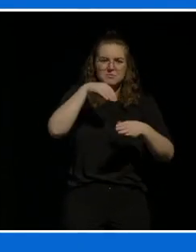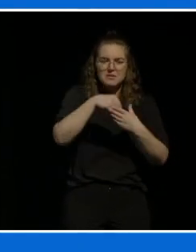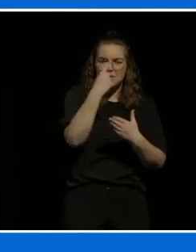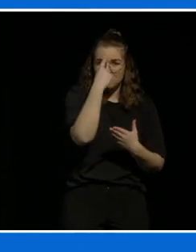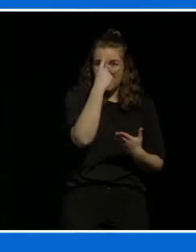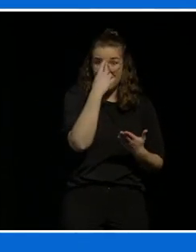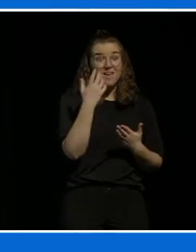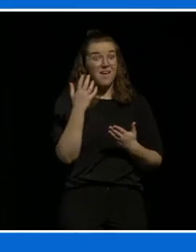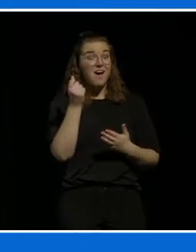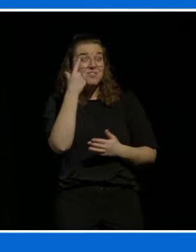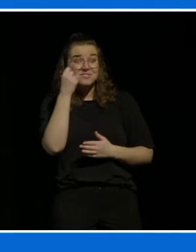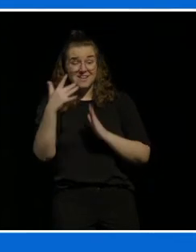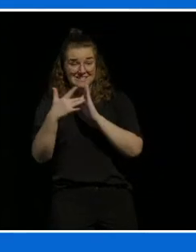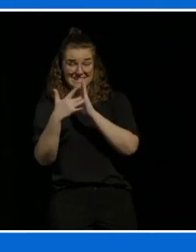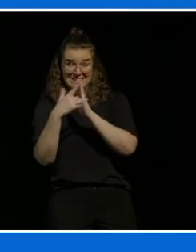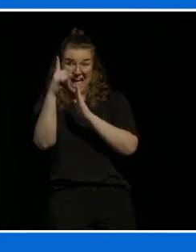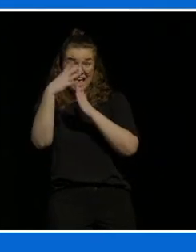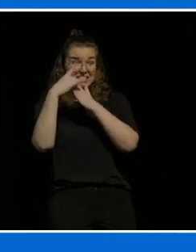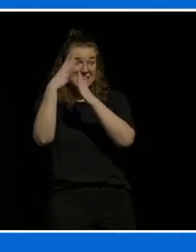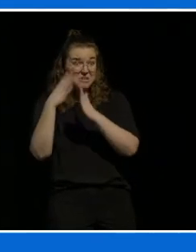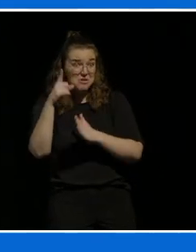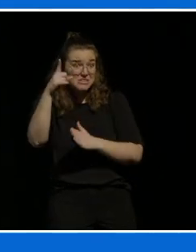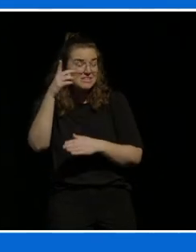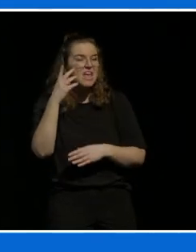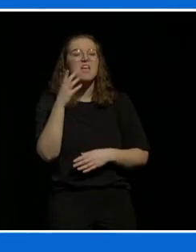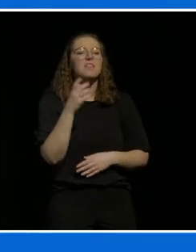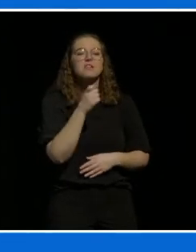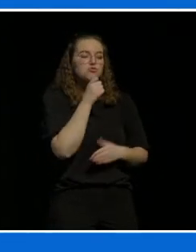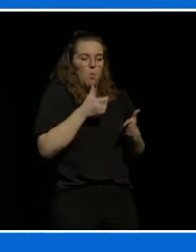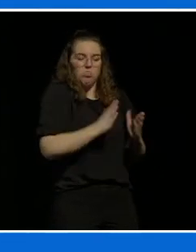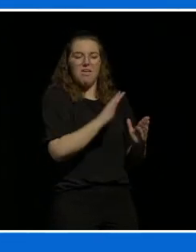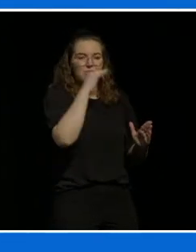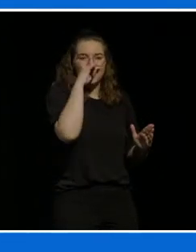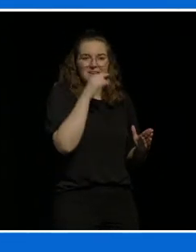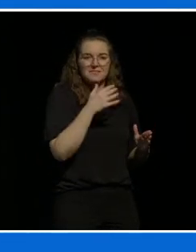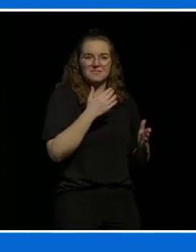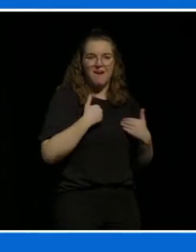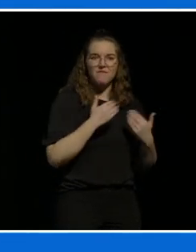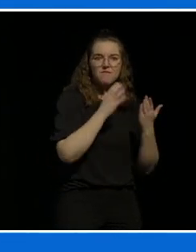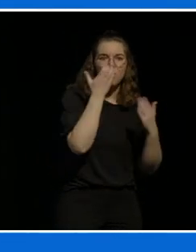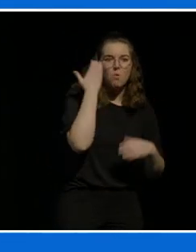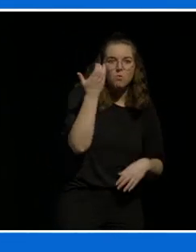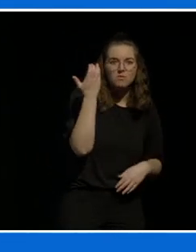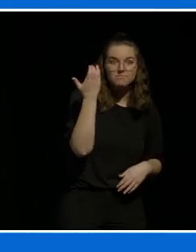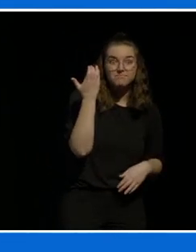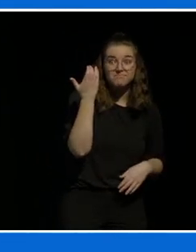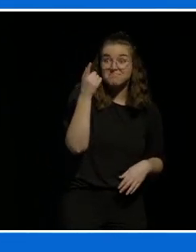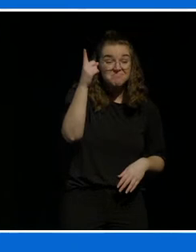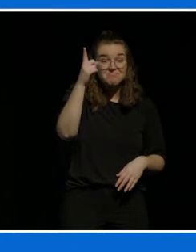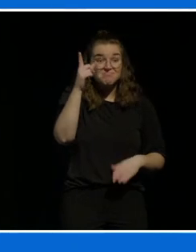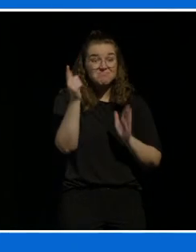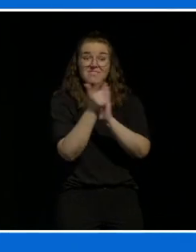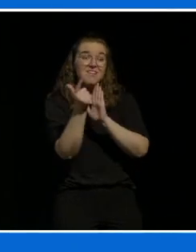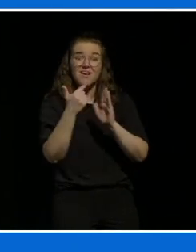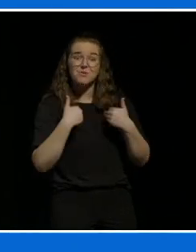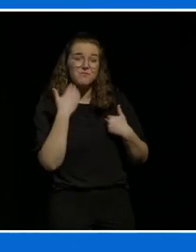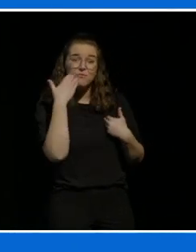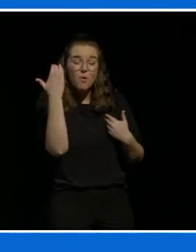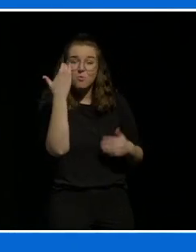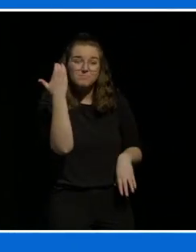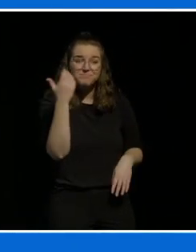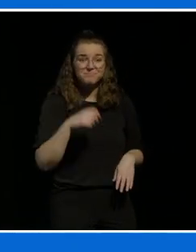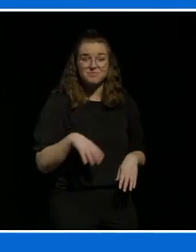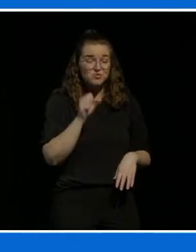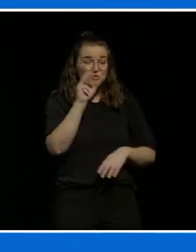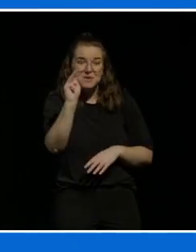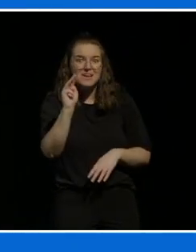even let their own kids be on these phones, on their phones. Most Google's tech leader, like Facebook's, all of them, their kids don't have phones or they're not allowed to have social